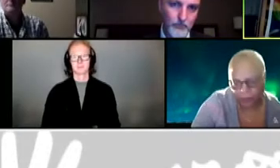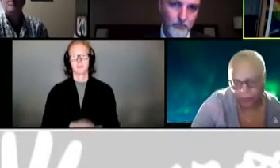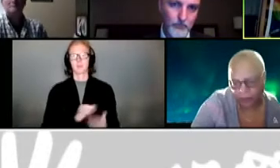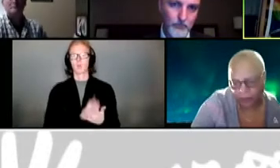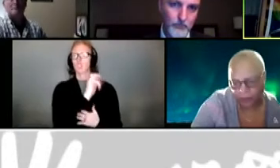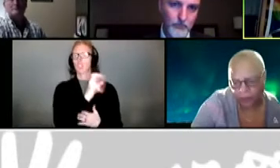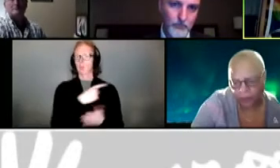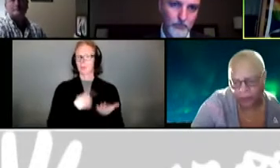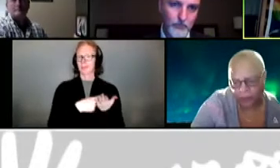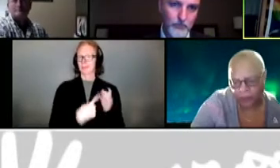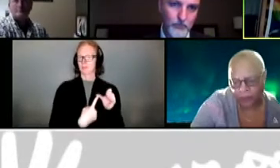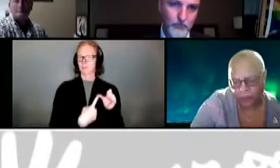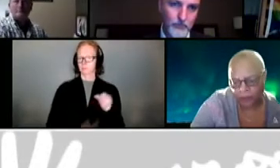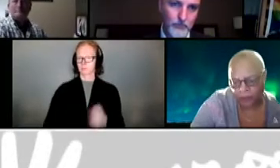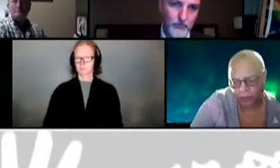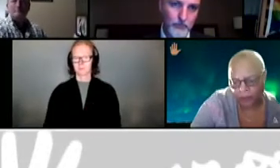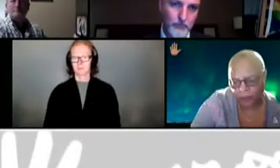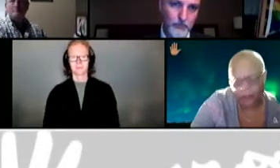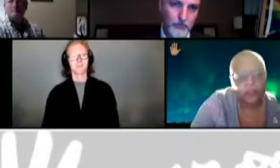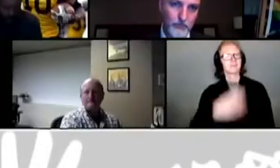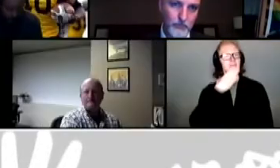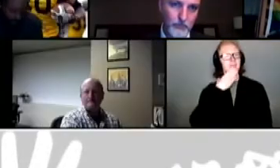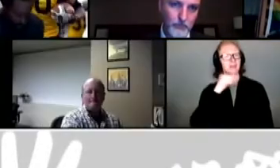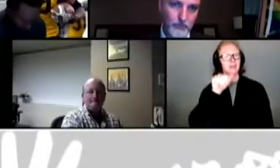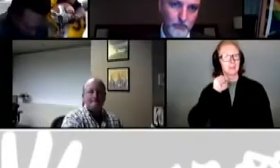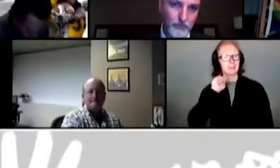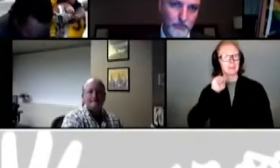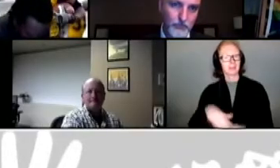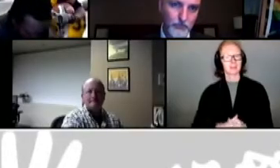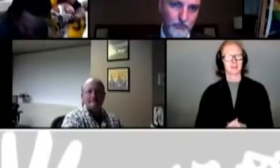Thank you. Thank you, Amy.